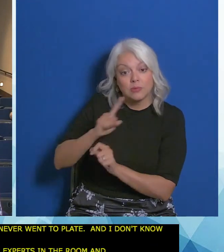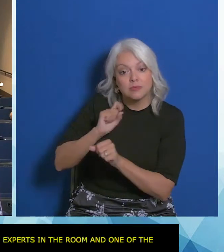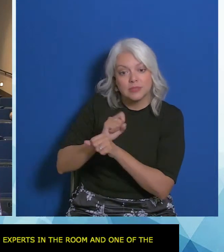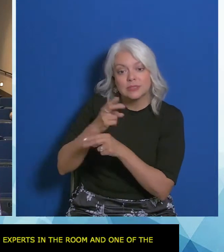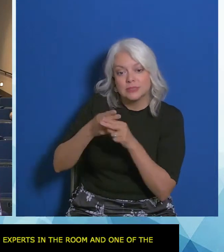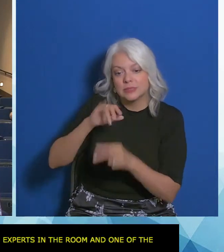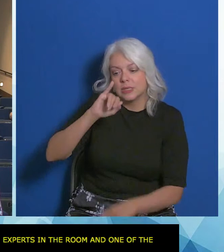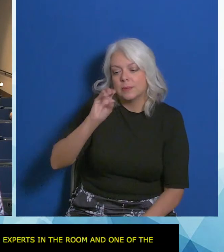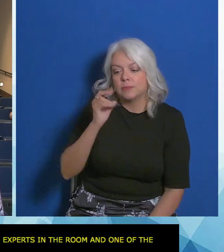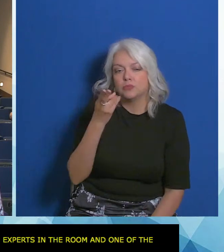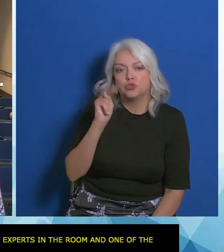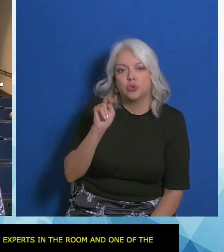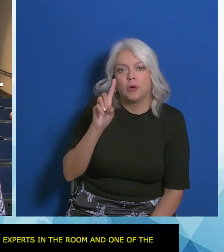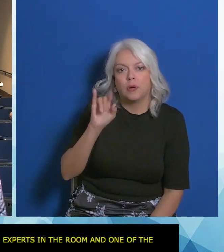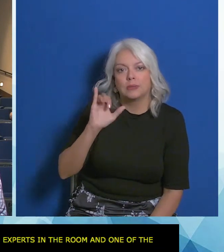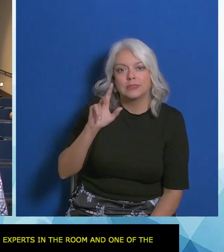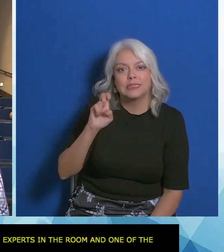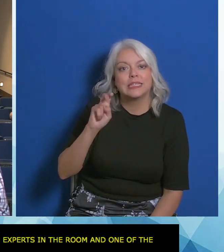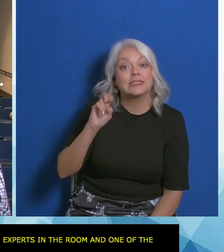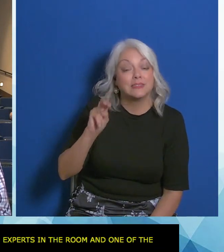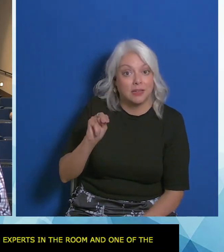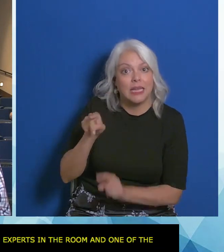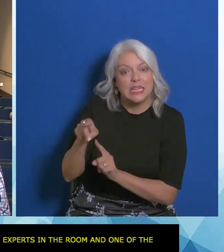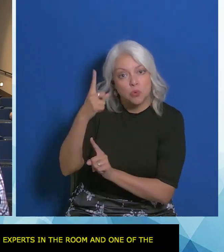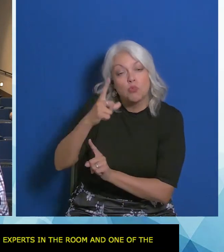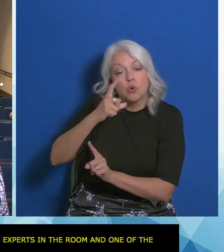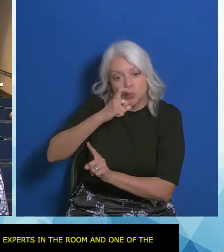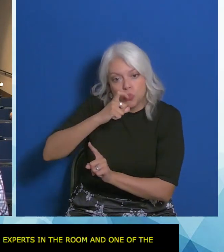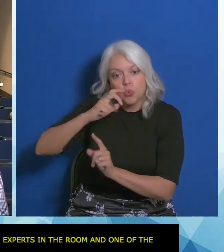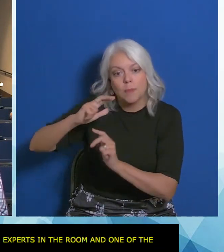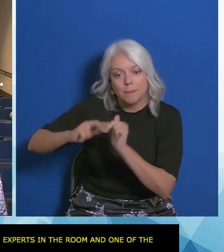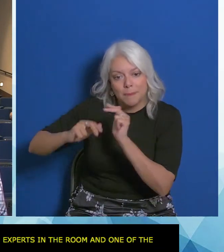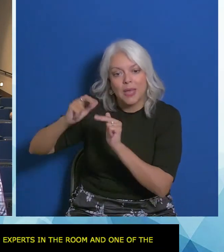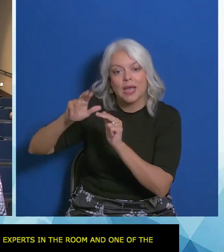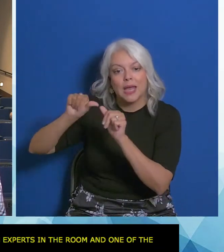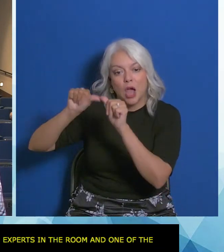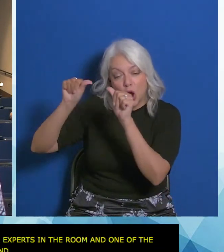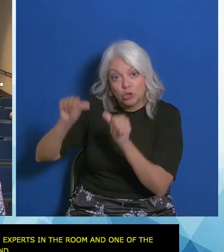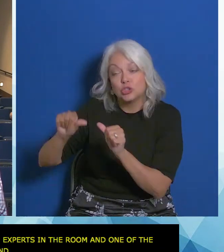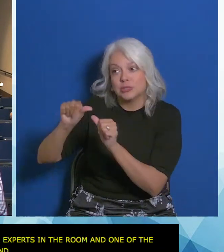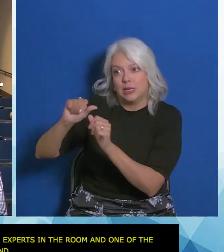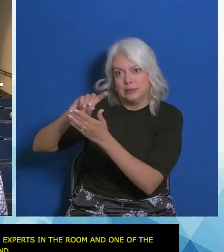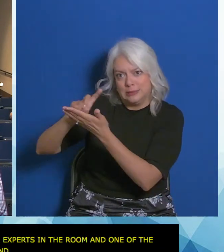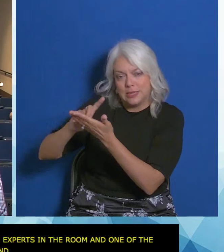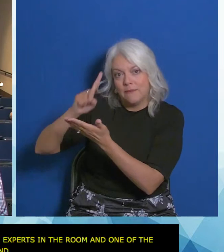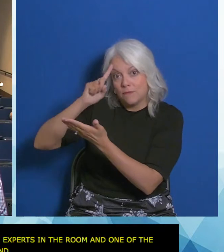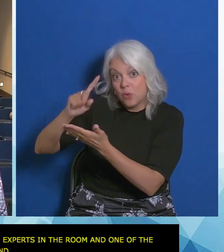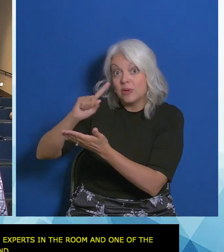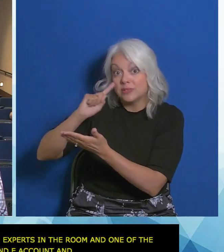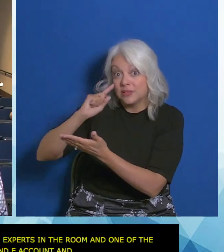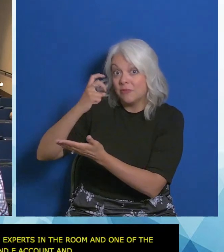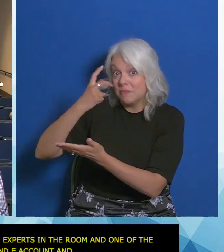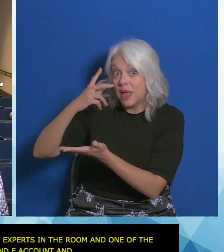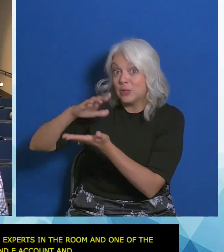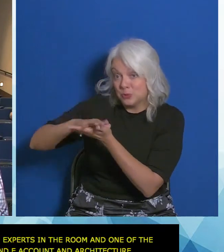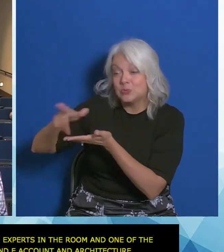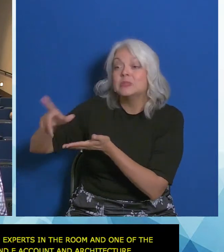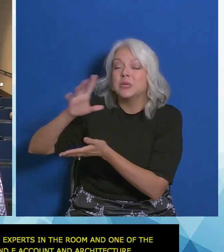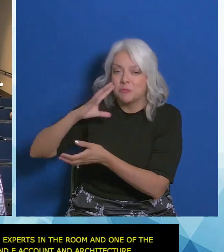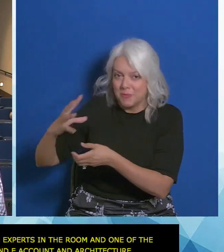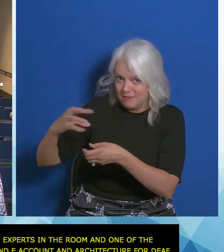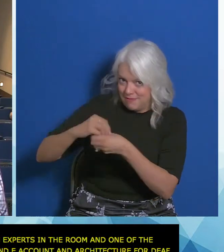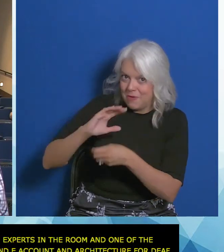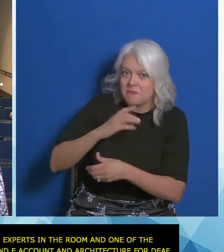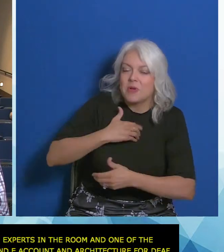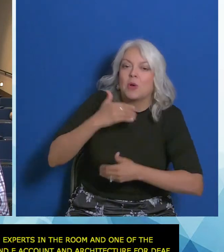John Dickinson. He actually builds and is an architect for deaf and blind schools. So he's someone that we will be partnering with during this